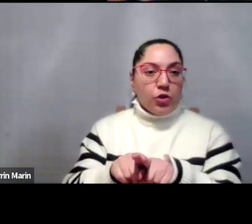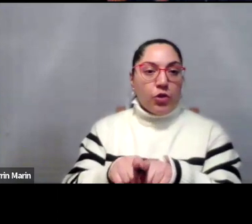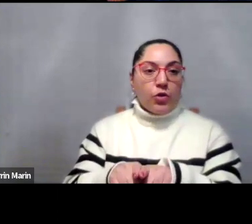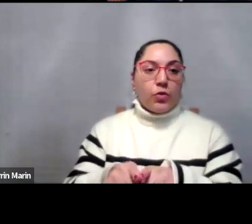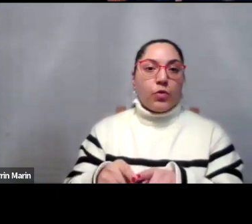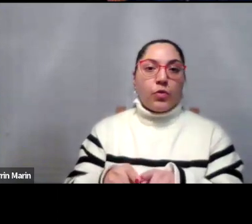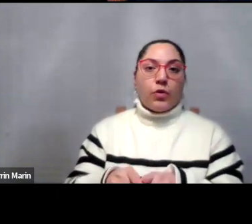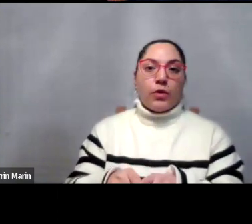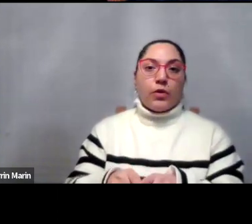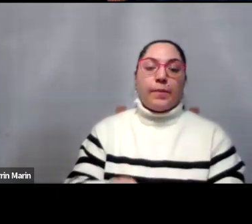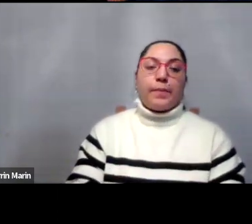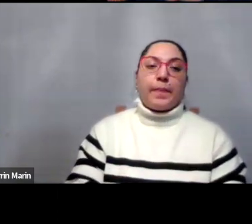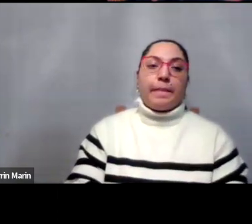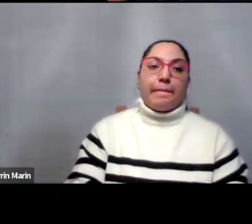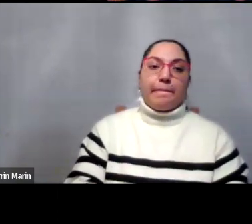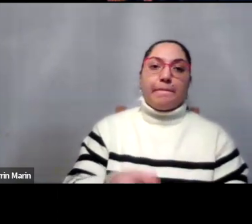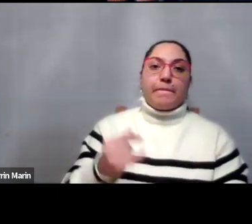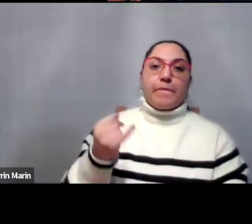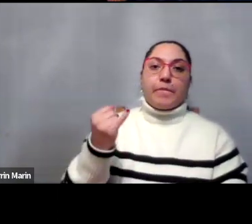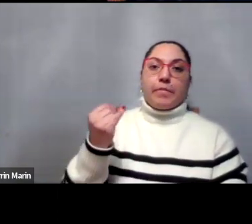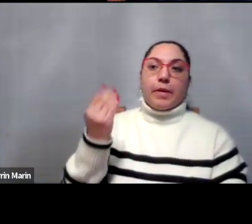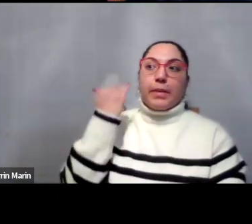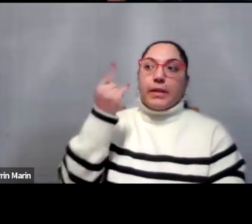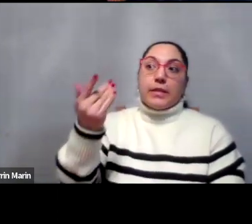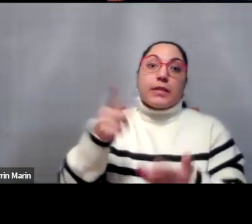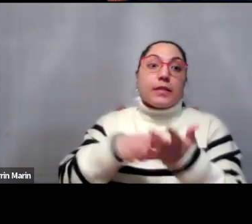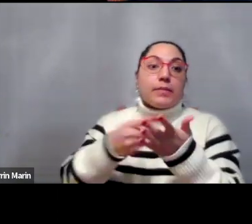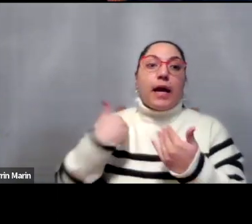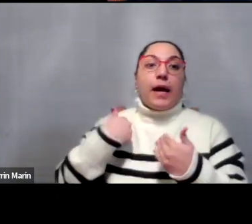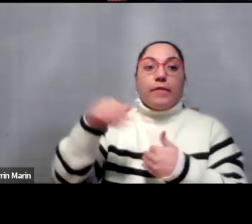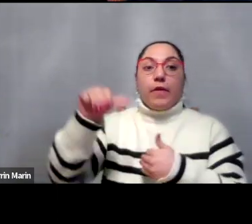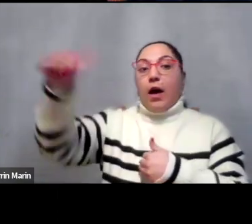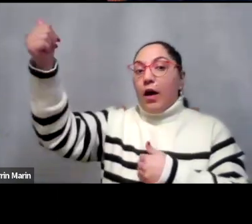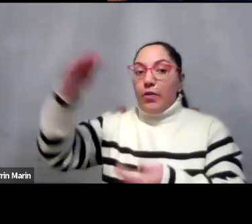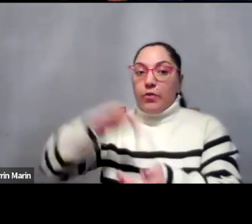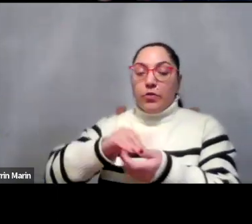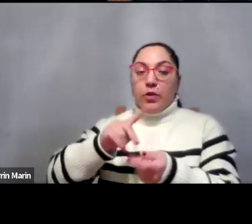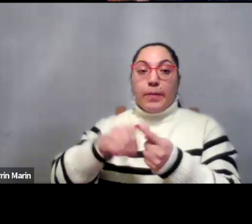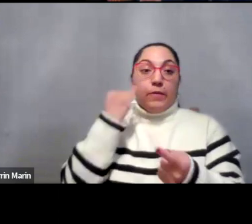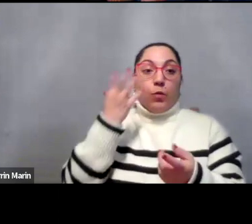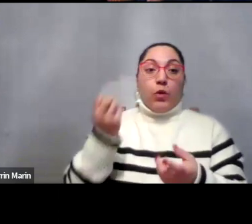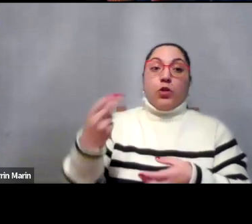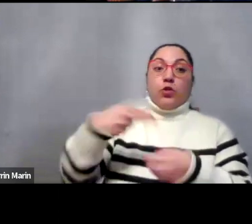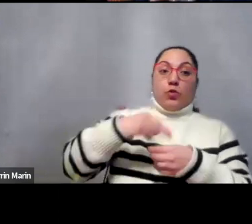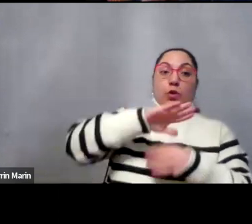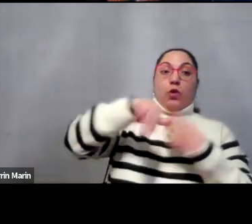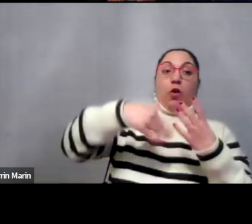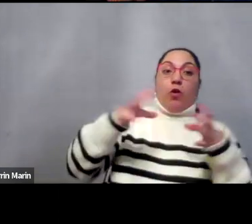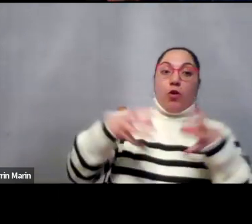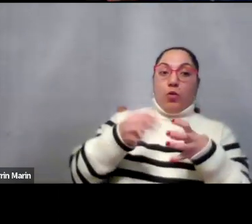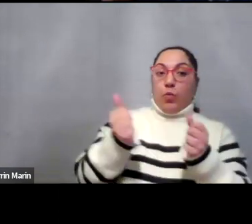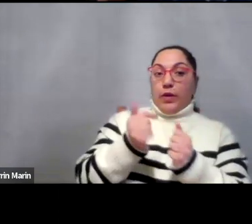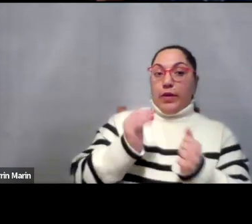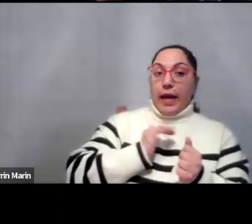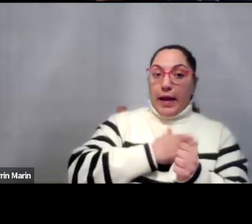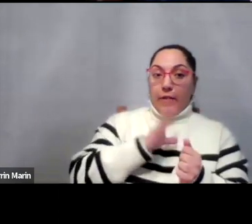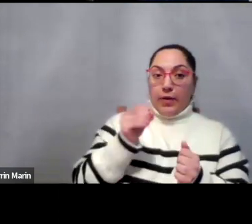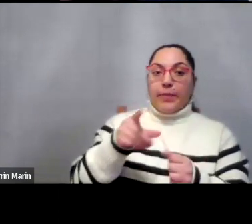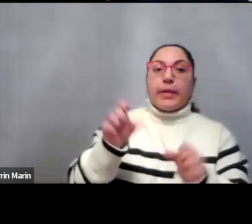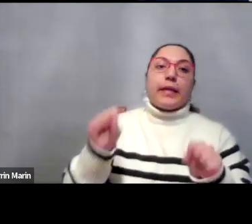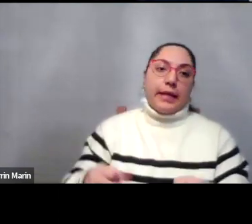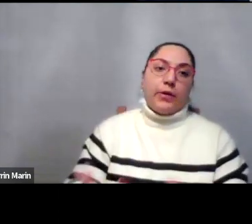Montgomery and weren't electing to stay with a current provider or anybody they've been seeing. Next slide, please.